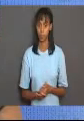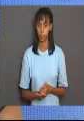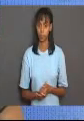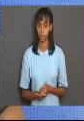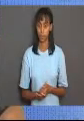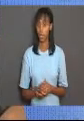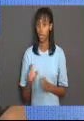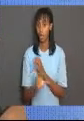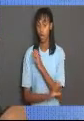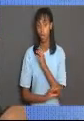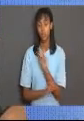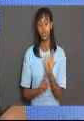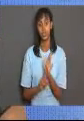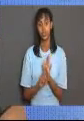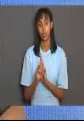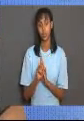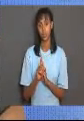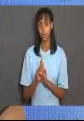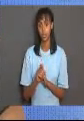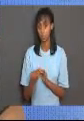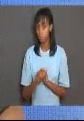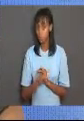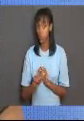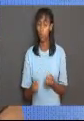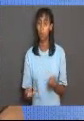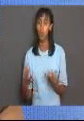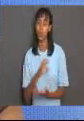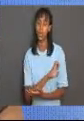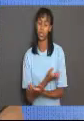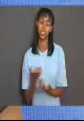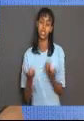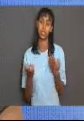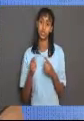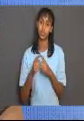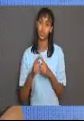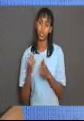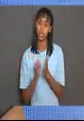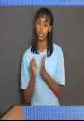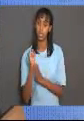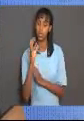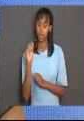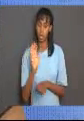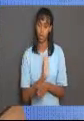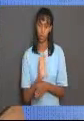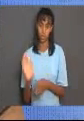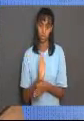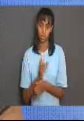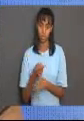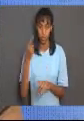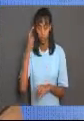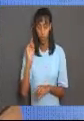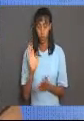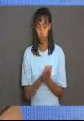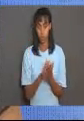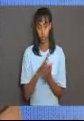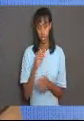As a country develops, still more energy is needed for industry and business, for schools